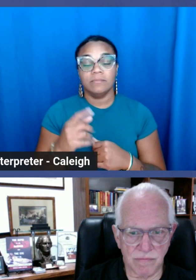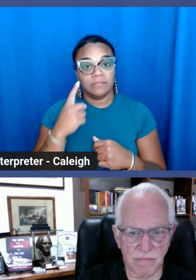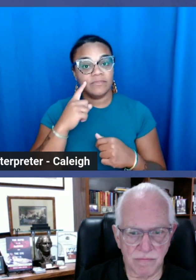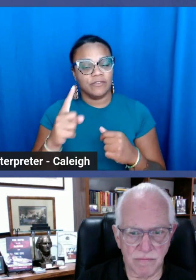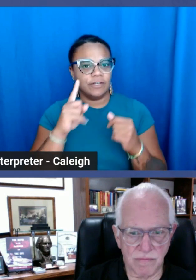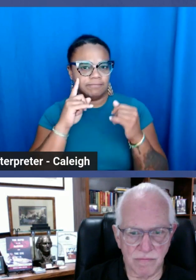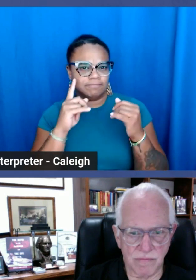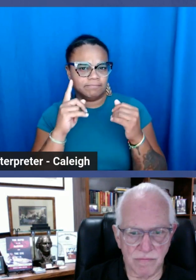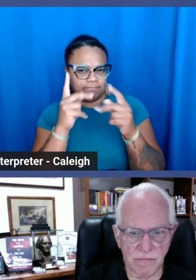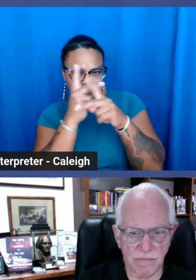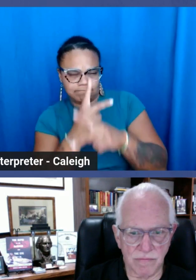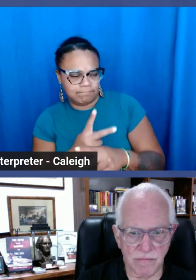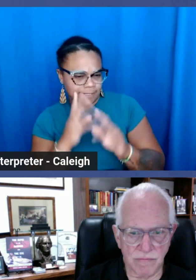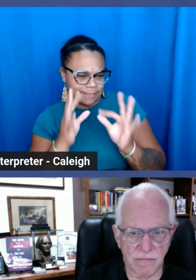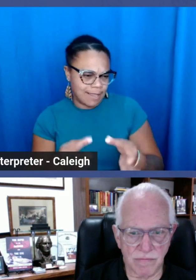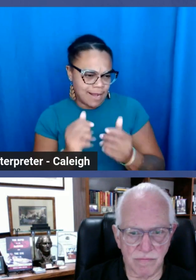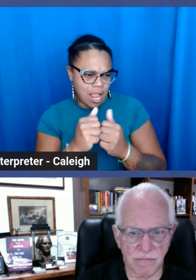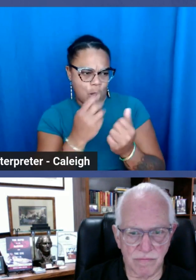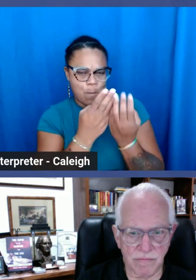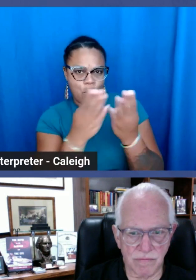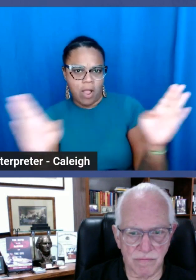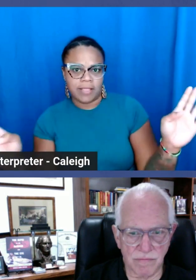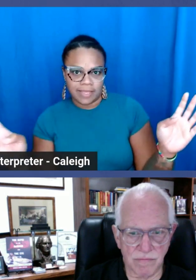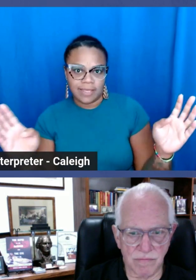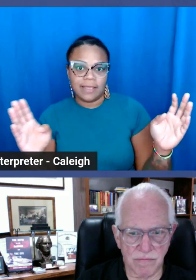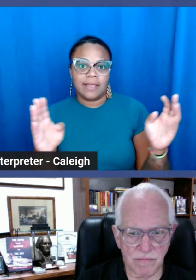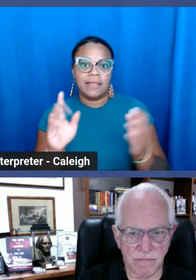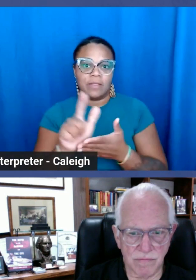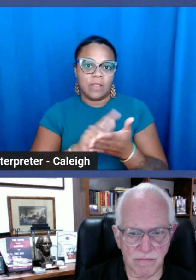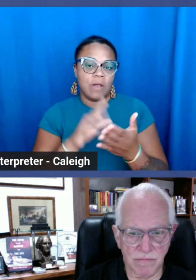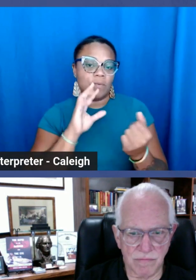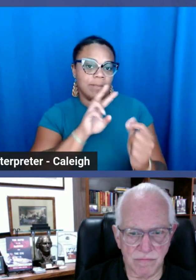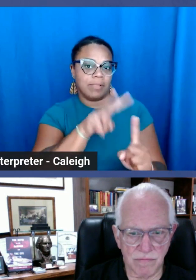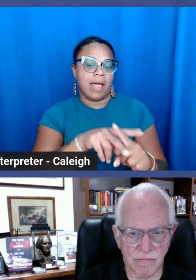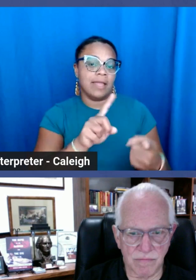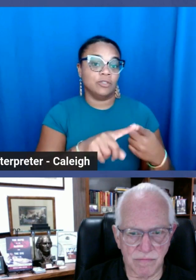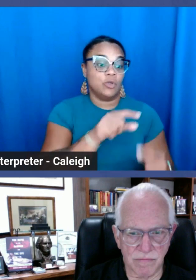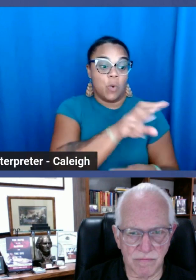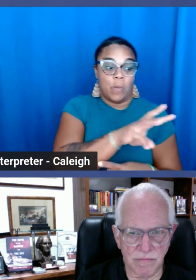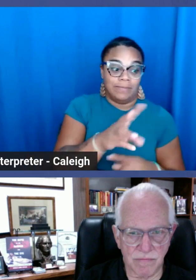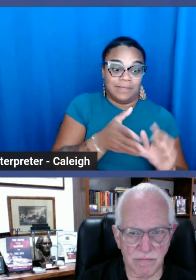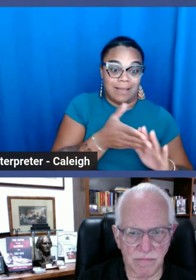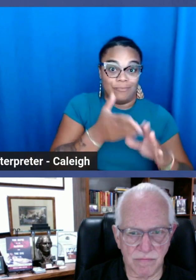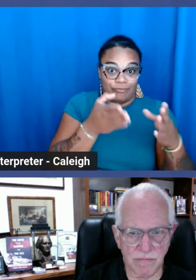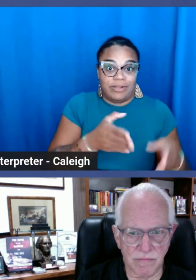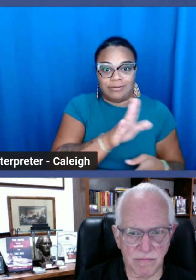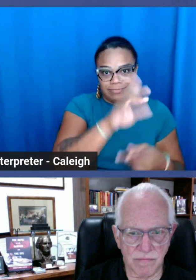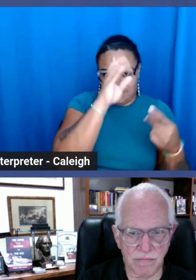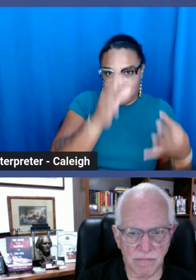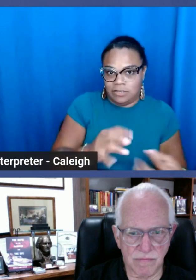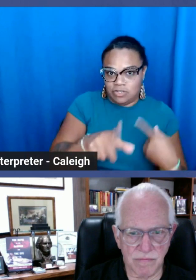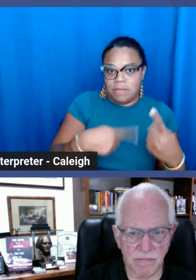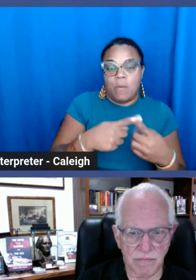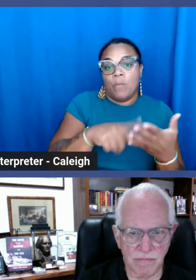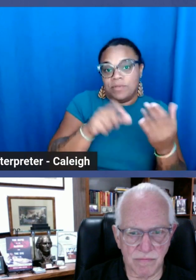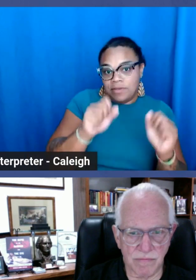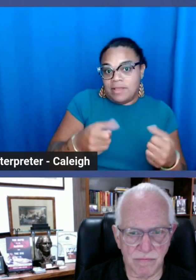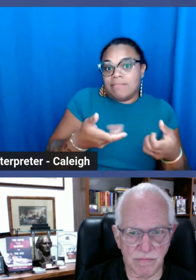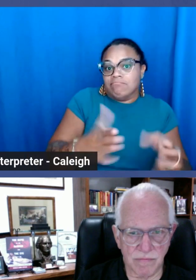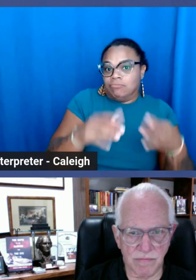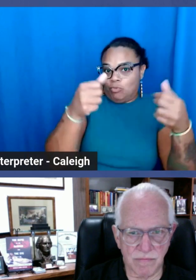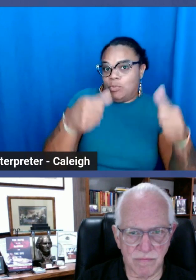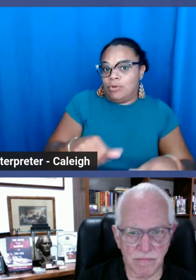law applies in website operators making decisions on the kind of content that will be allowed on platforms,